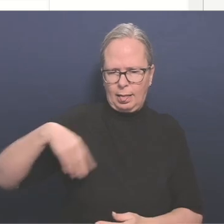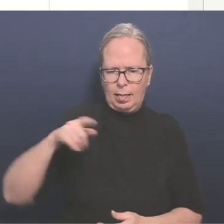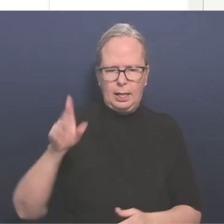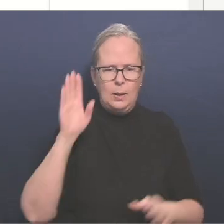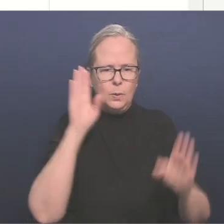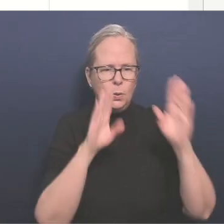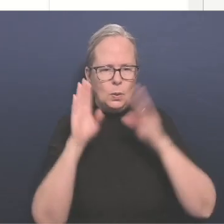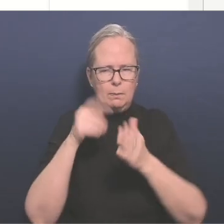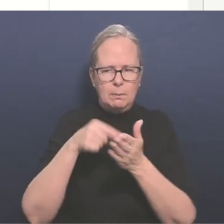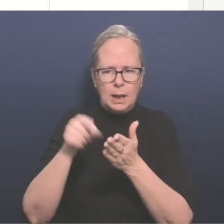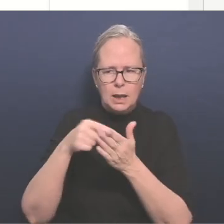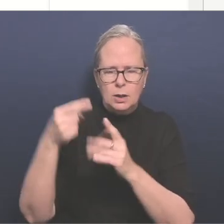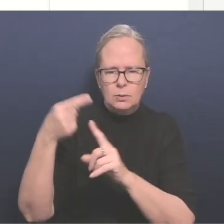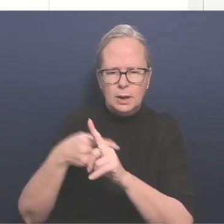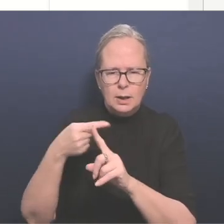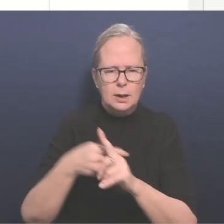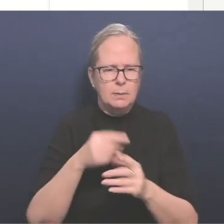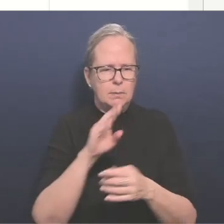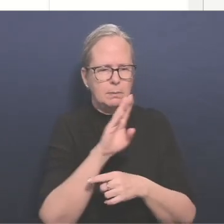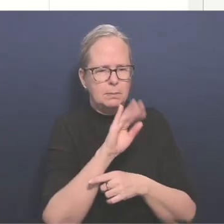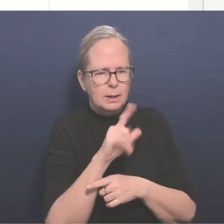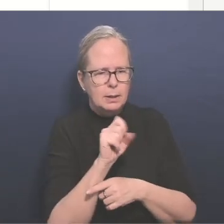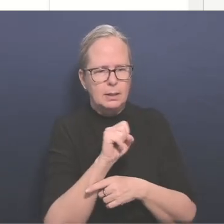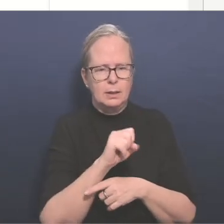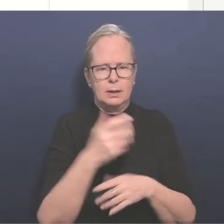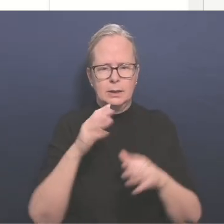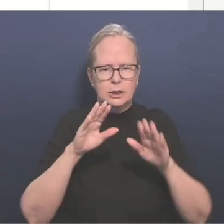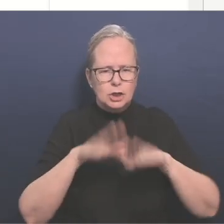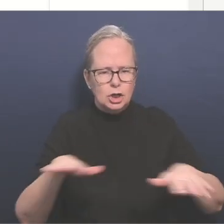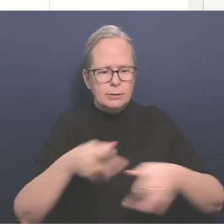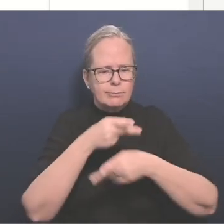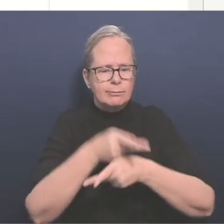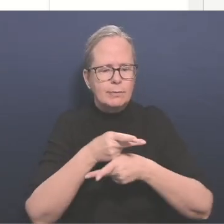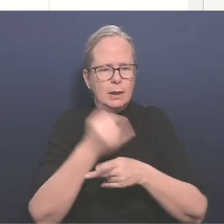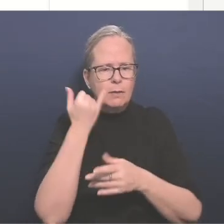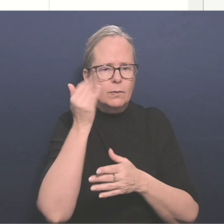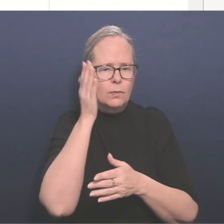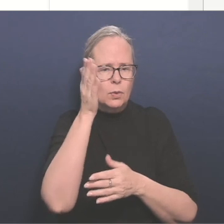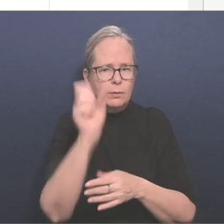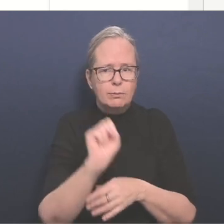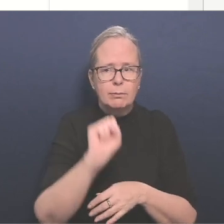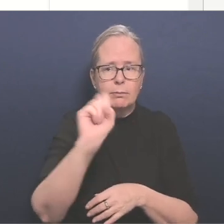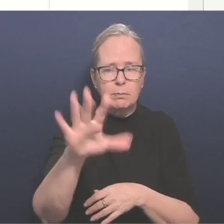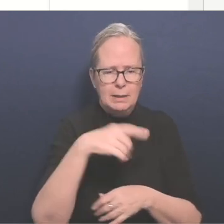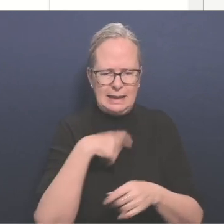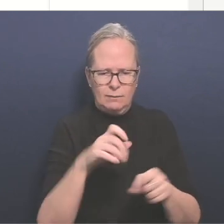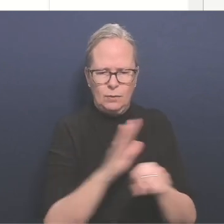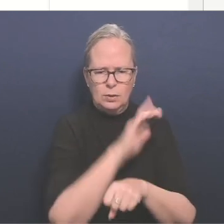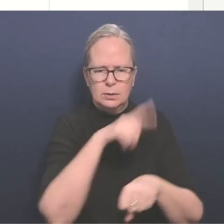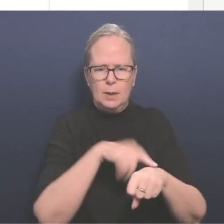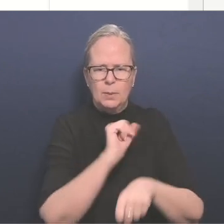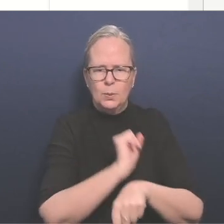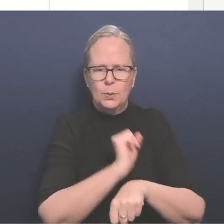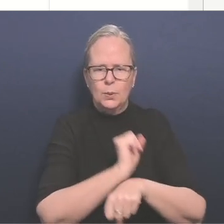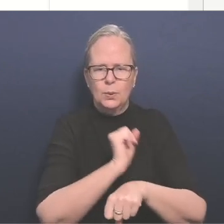works. So like my colleague said, Janet, there are 4 ways of